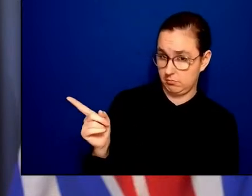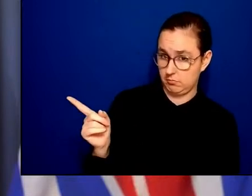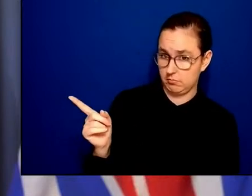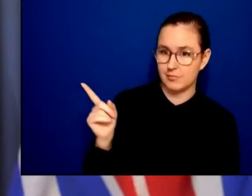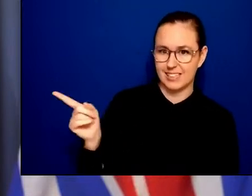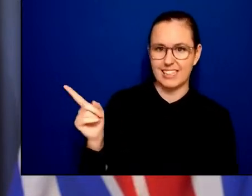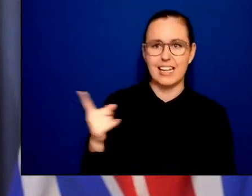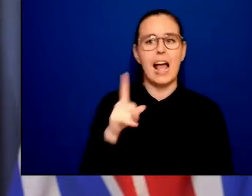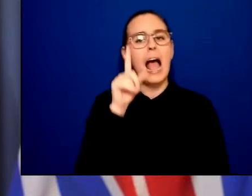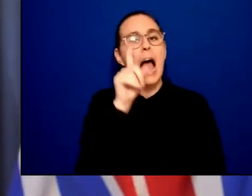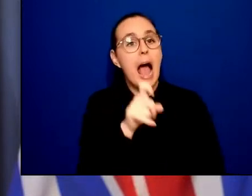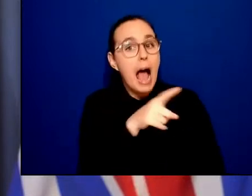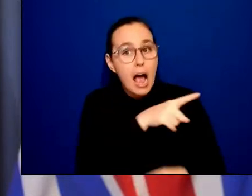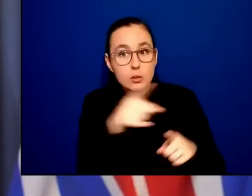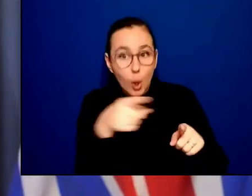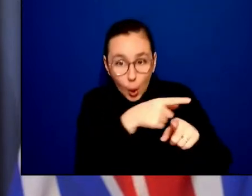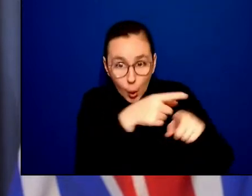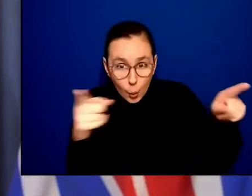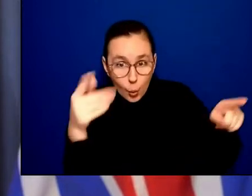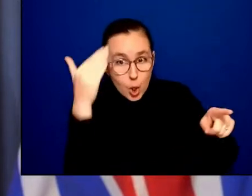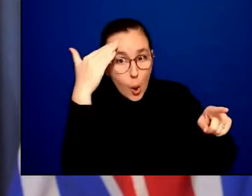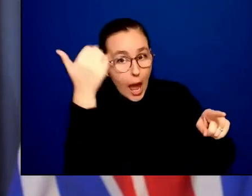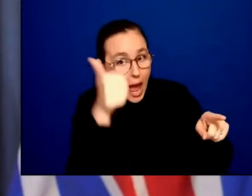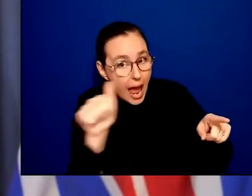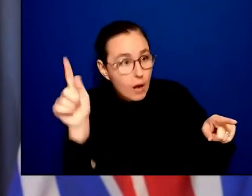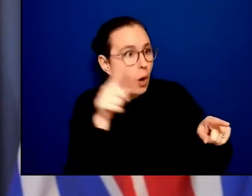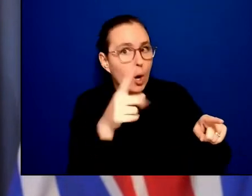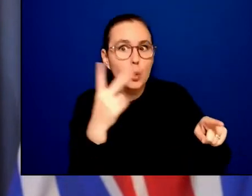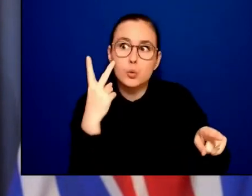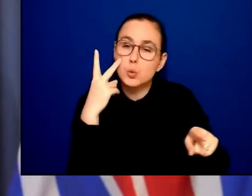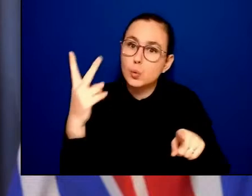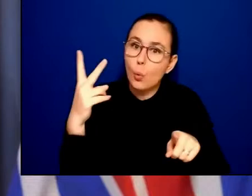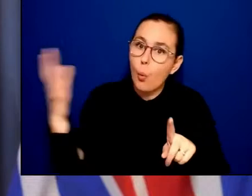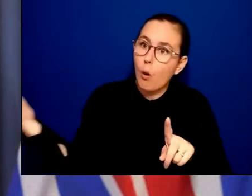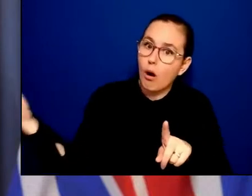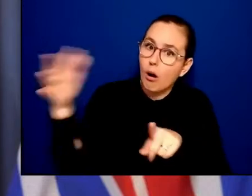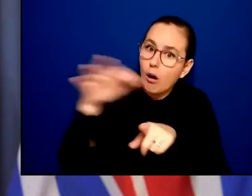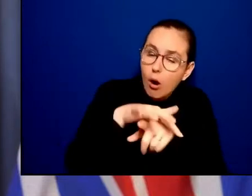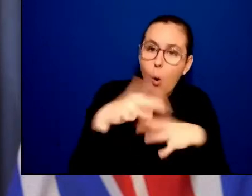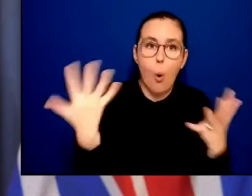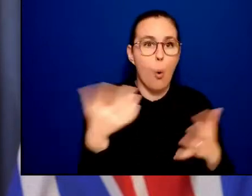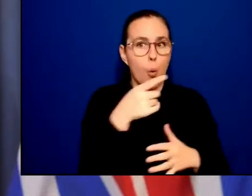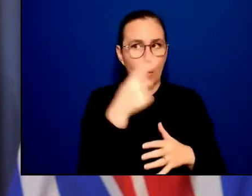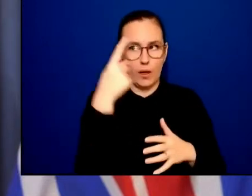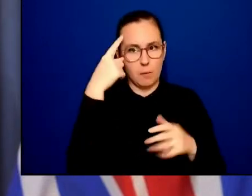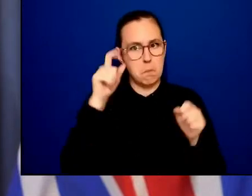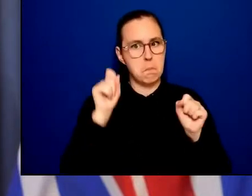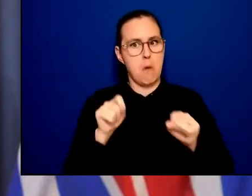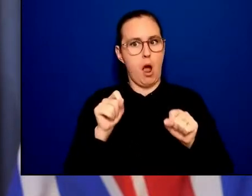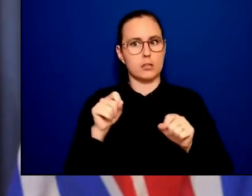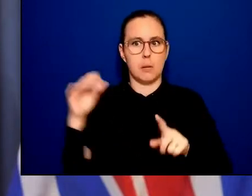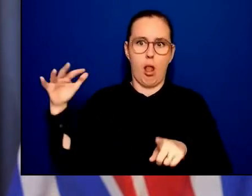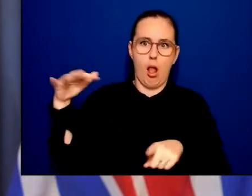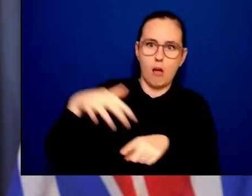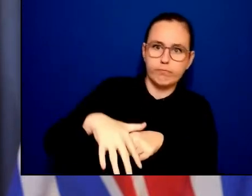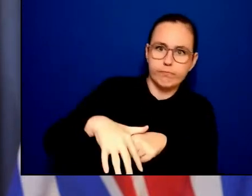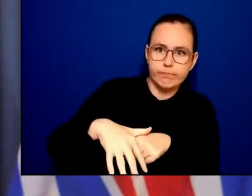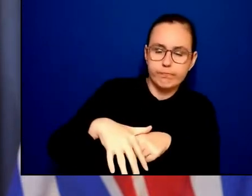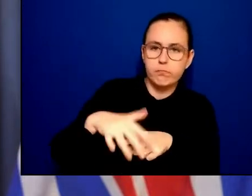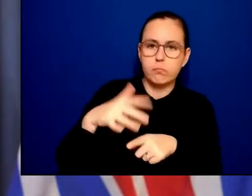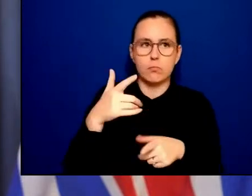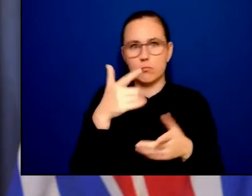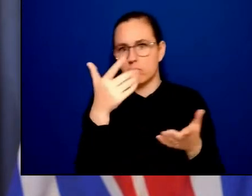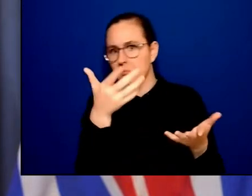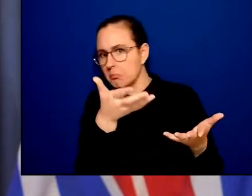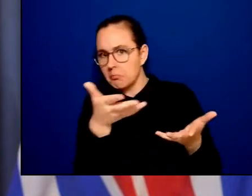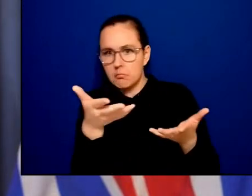event that occurred near Lillooet, or they have a loved one who may have been in that area and they've not heard from, to contact